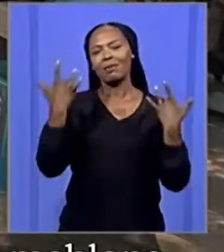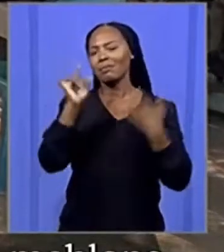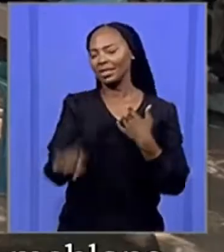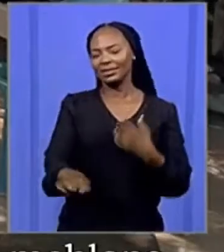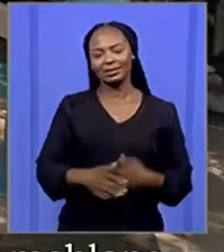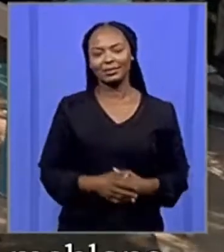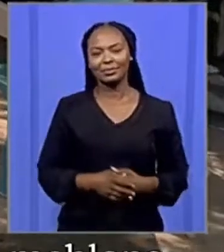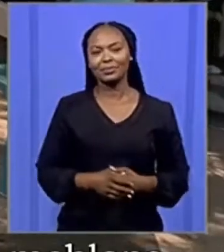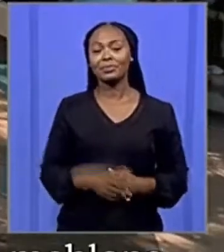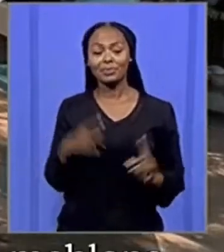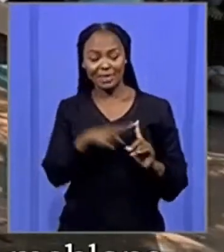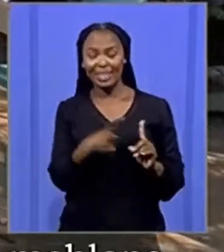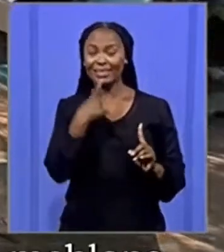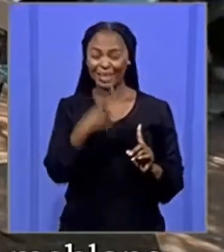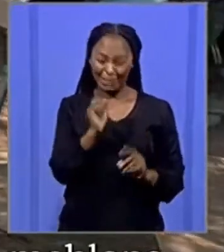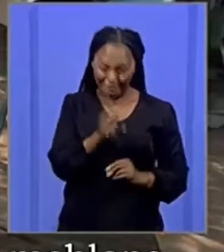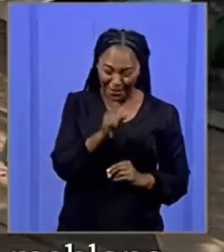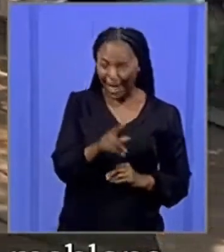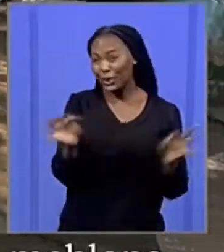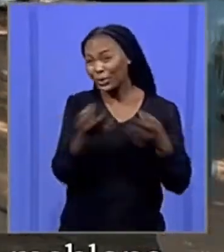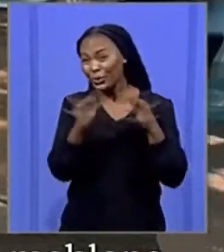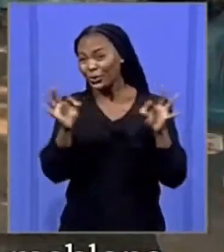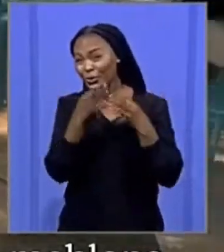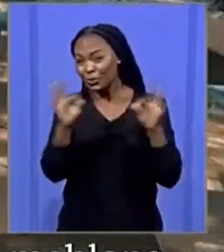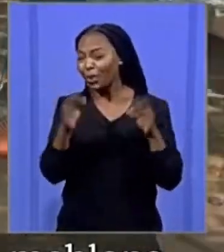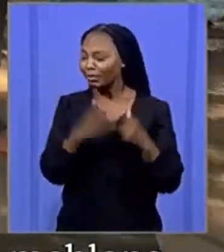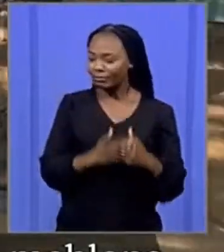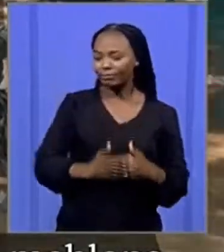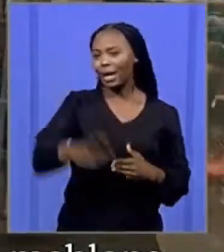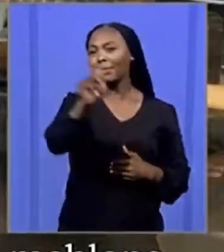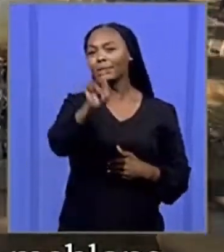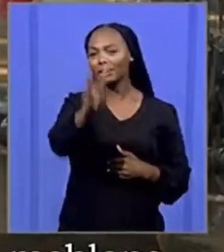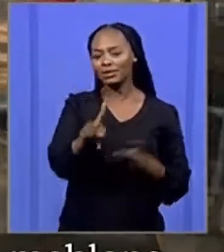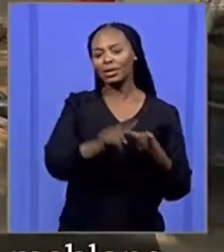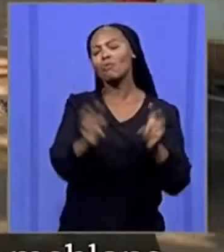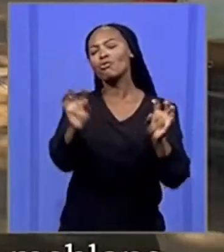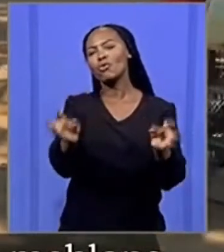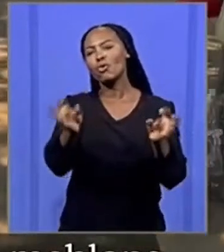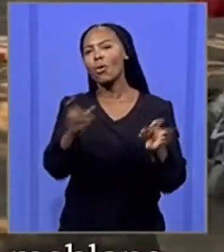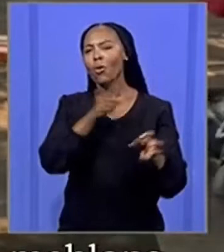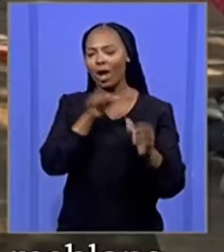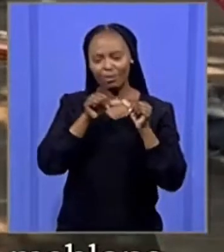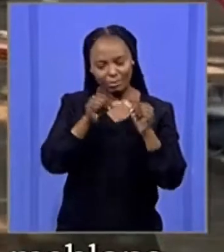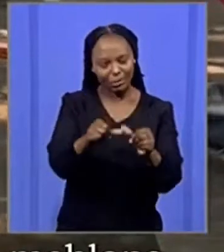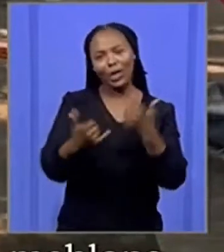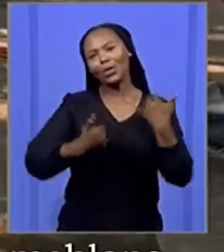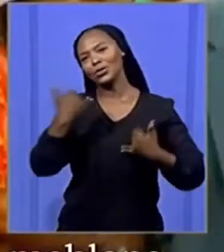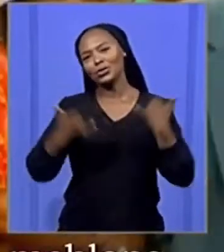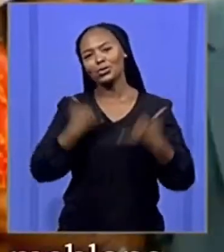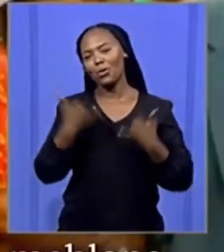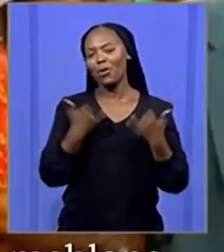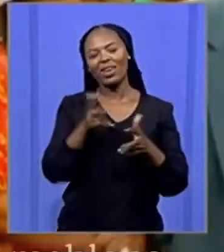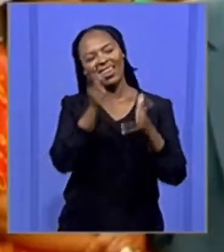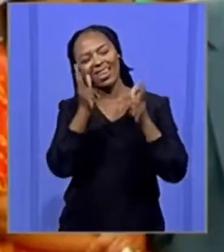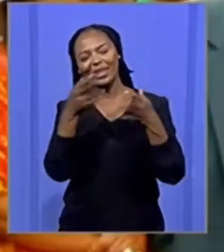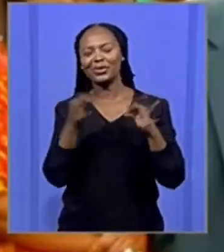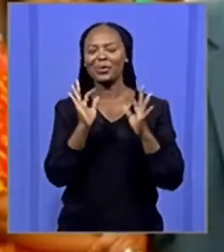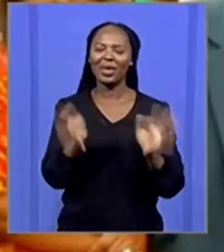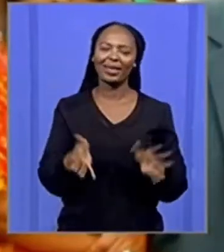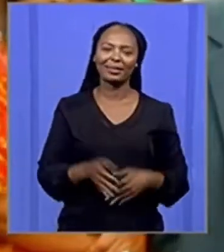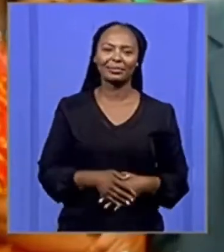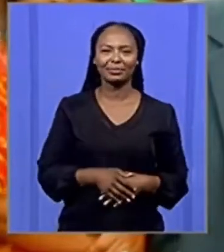gore dikoša tšeo di dirilwego ka yena di bapalwe di a le moyeng le televišeneng go tšwela pele go thabiša batho. Nna ke Koketšo Motau wa